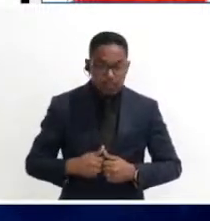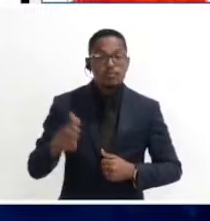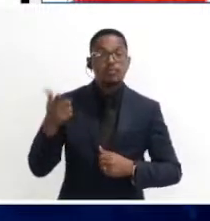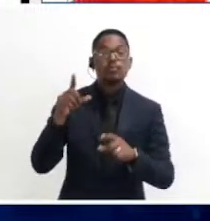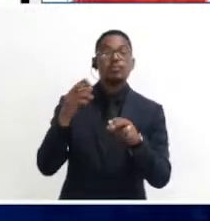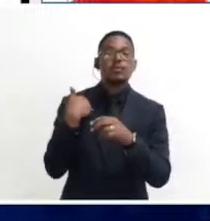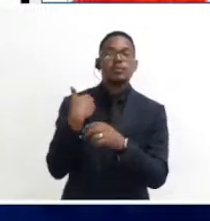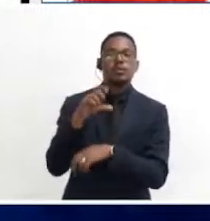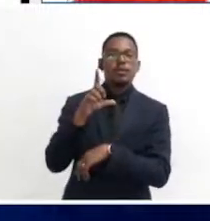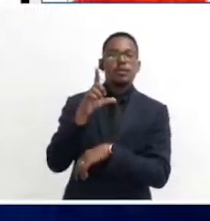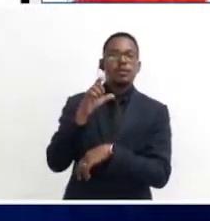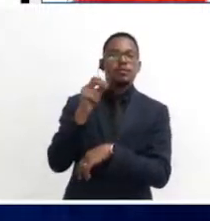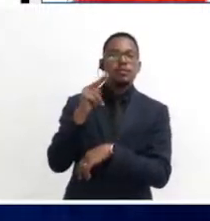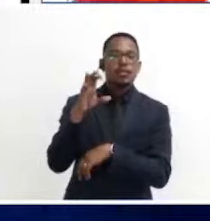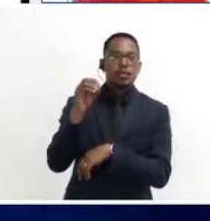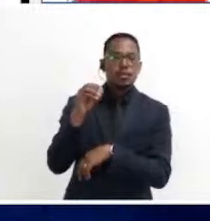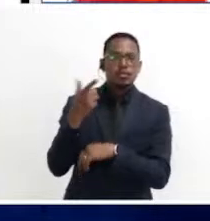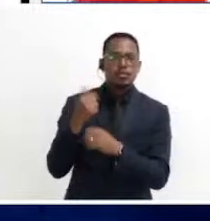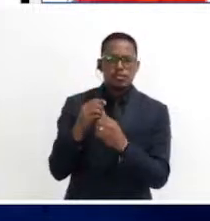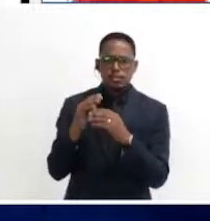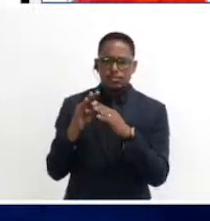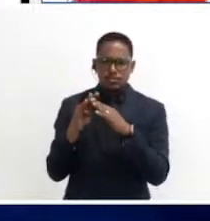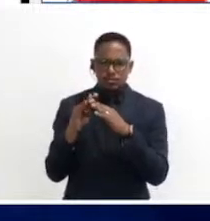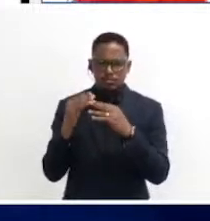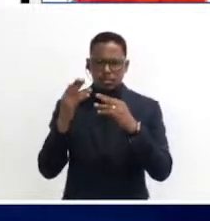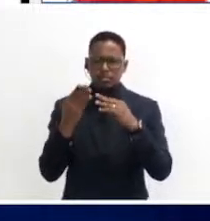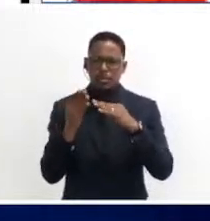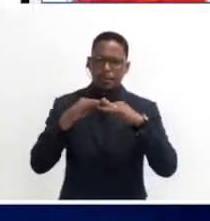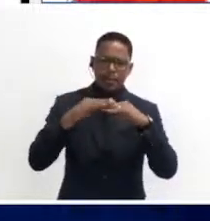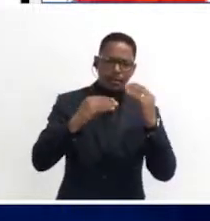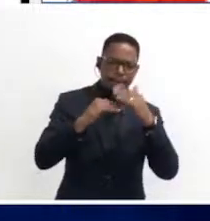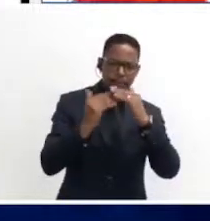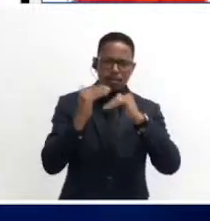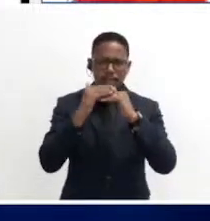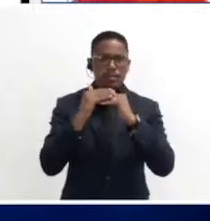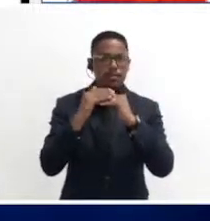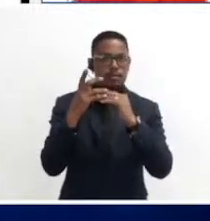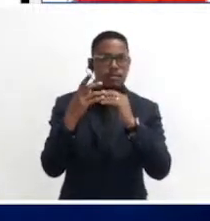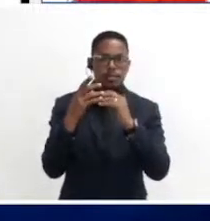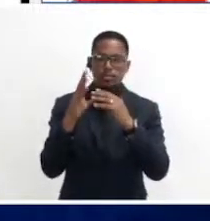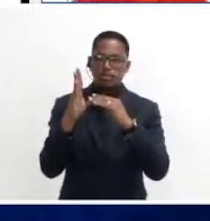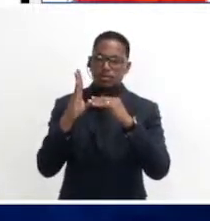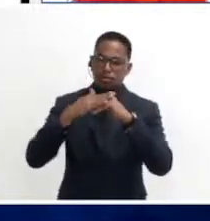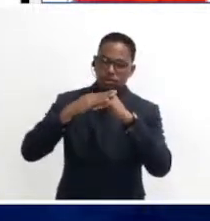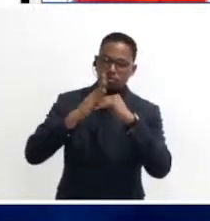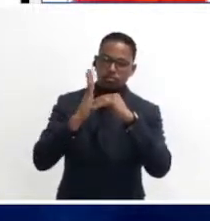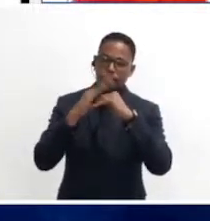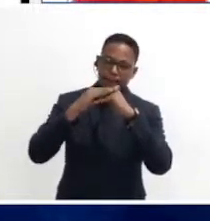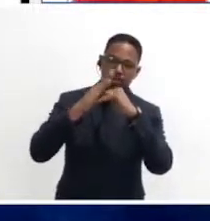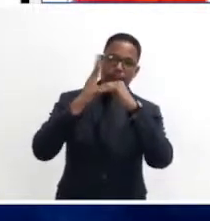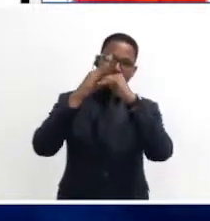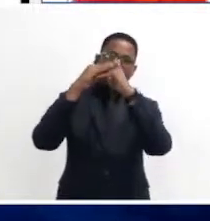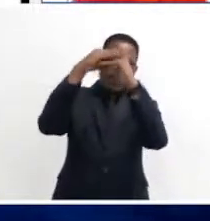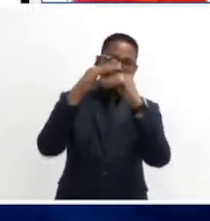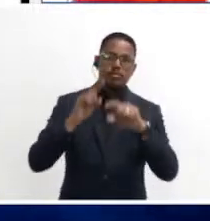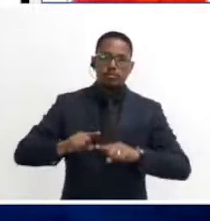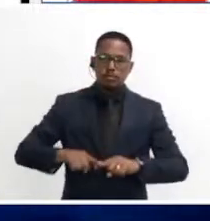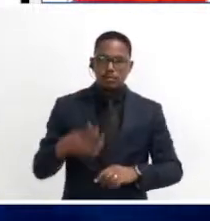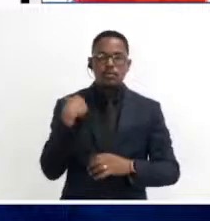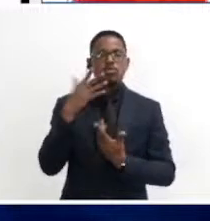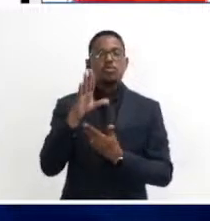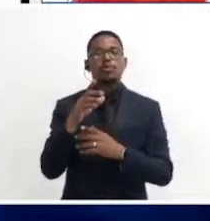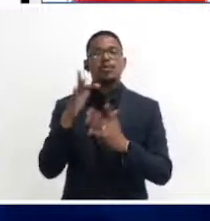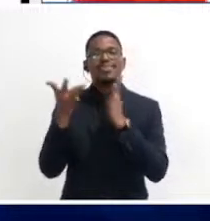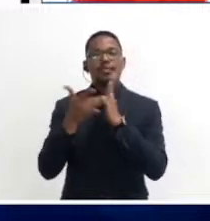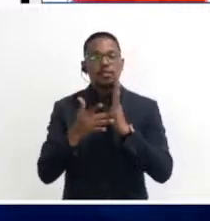layers are laminated together. And it's essentially a PC board technology, but kind of shrunk down in